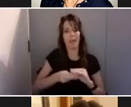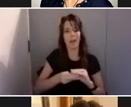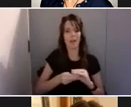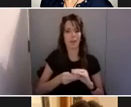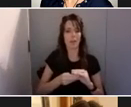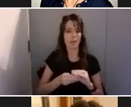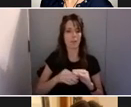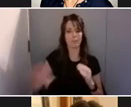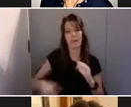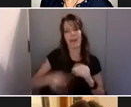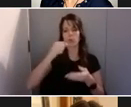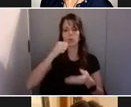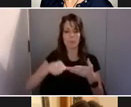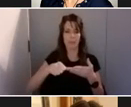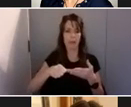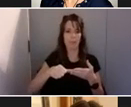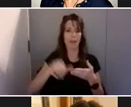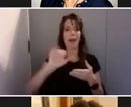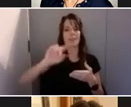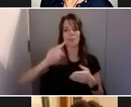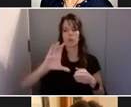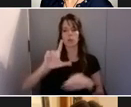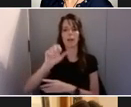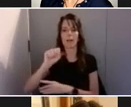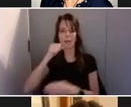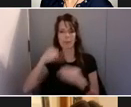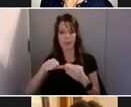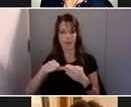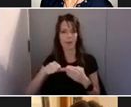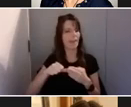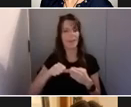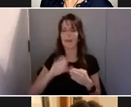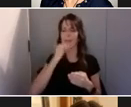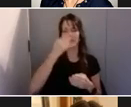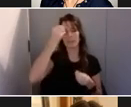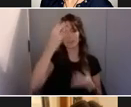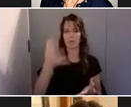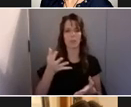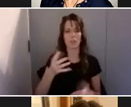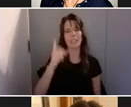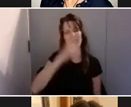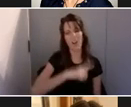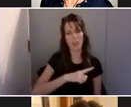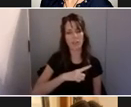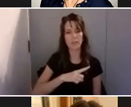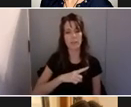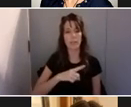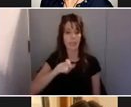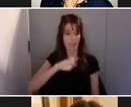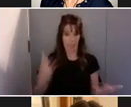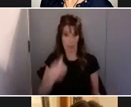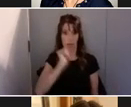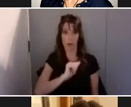the ballot, delivering it as first-class mail as misinformation. This is false. And specifically in Arizona, we're one